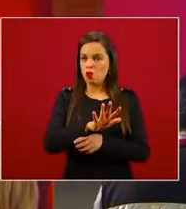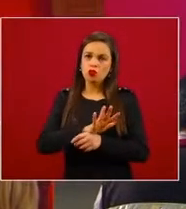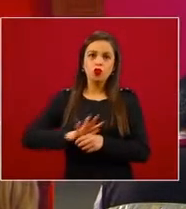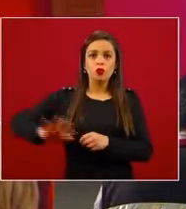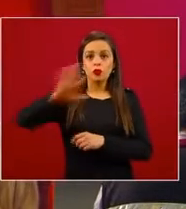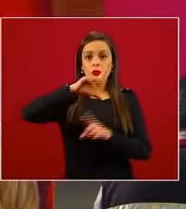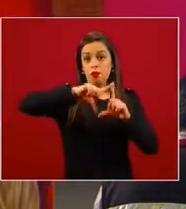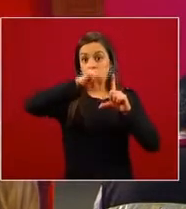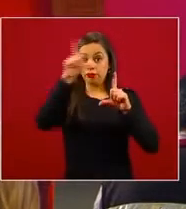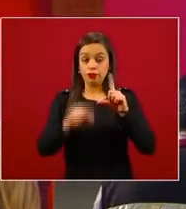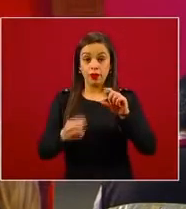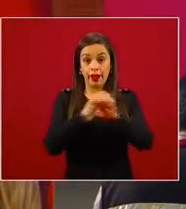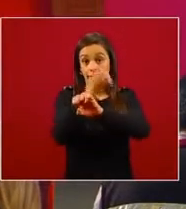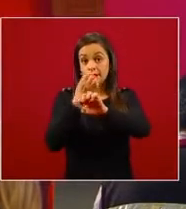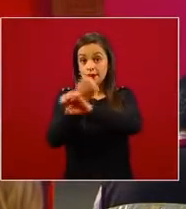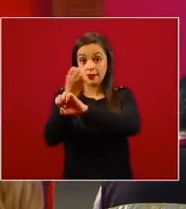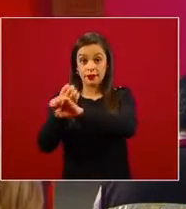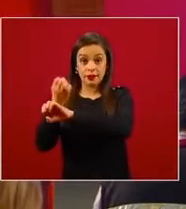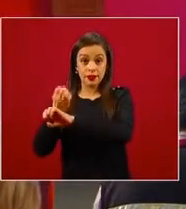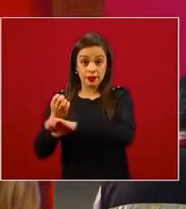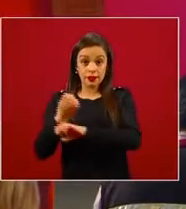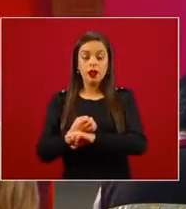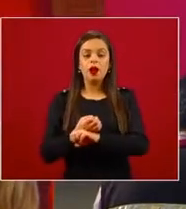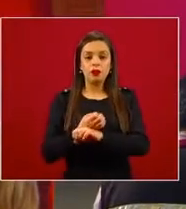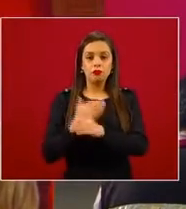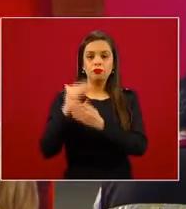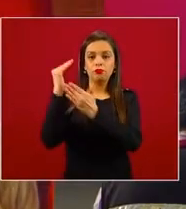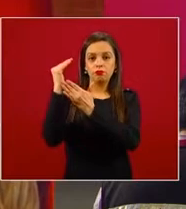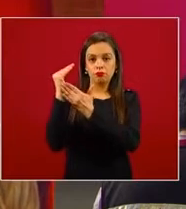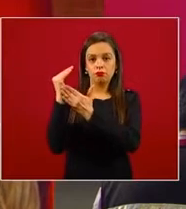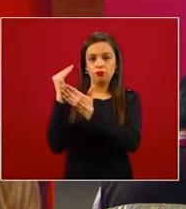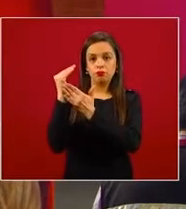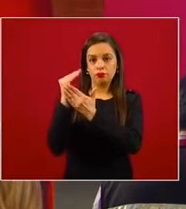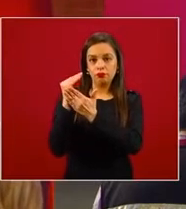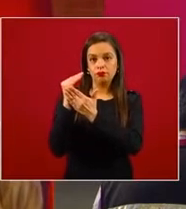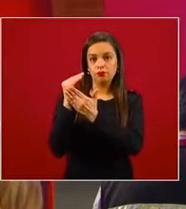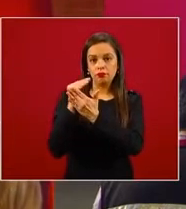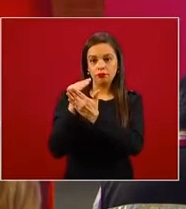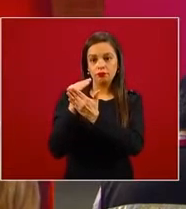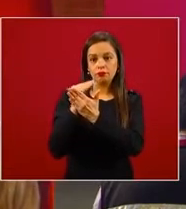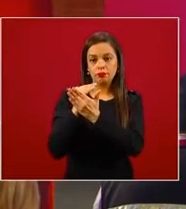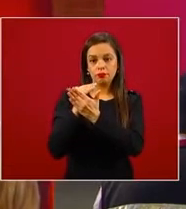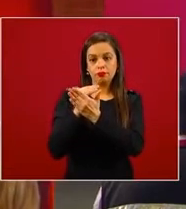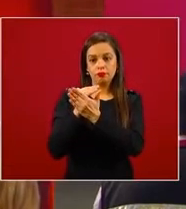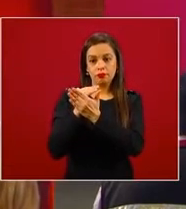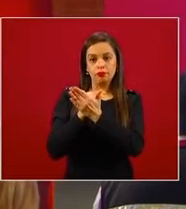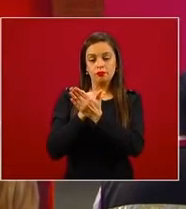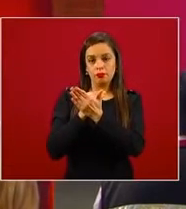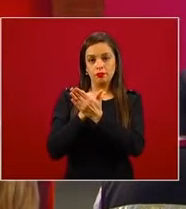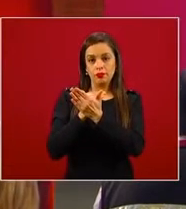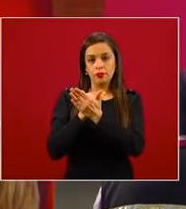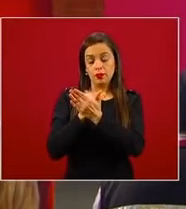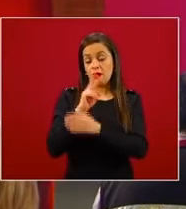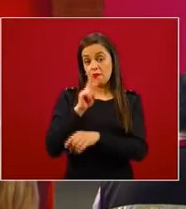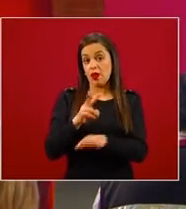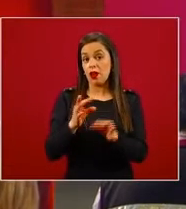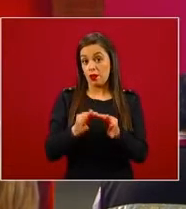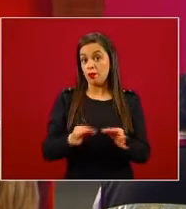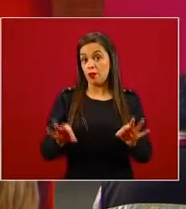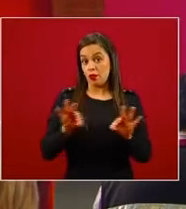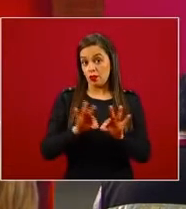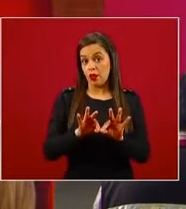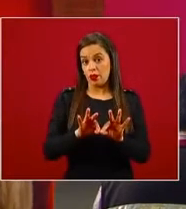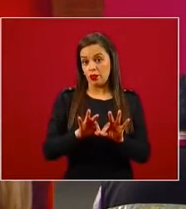República to mention mantienen that all the una states disminución de have la been movilidad having a decrease bastante in importante, mobility, como ya lo hemos